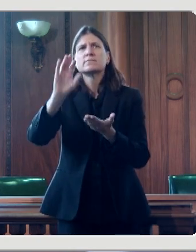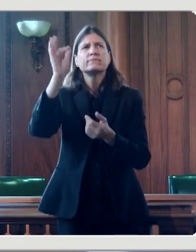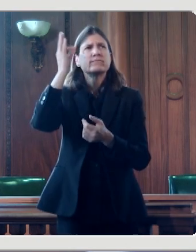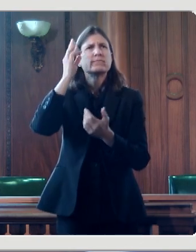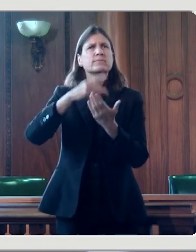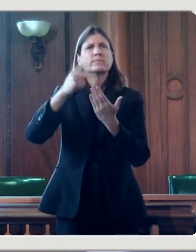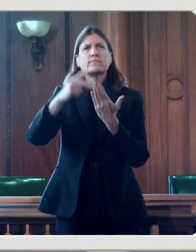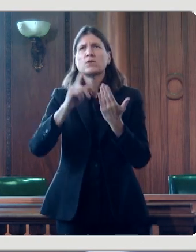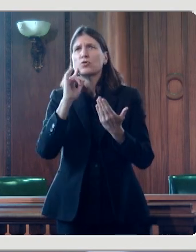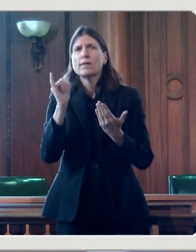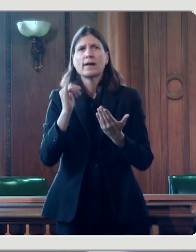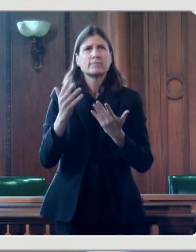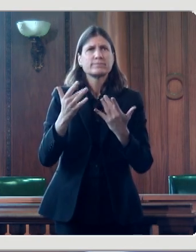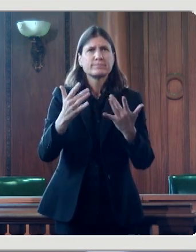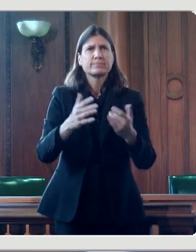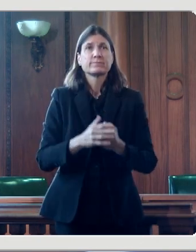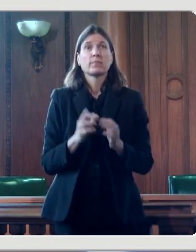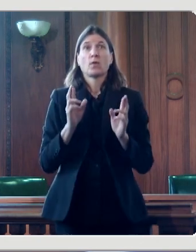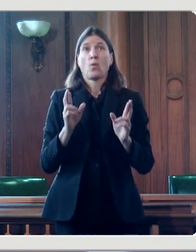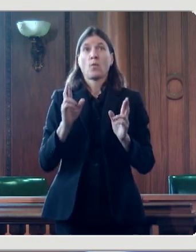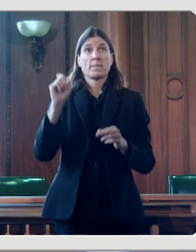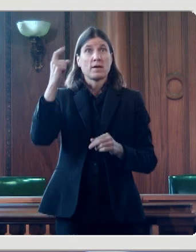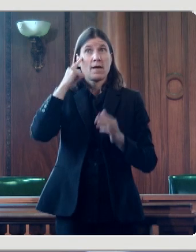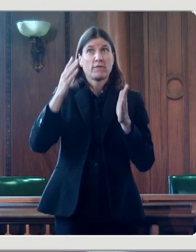Echo Dev to help our